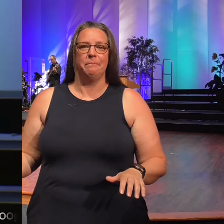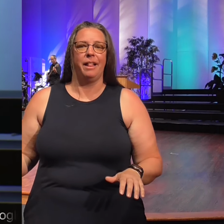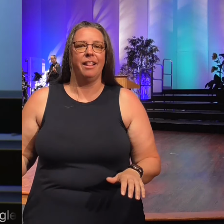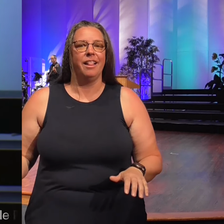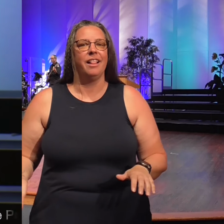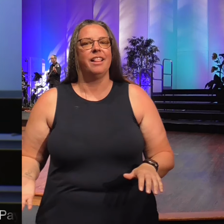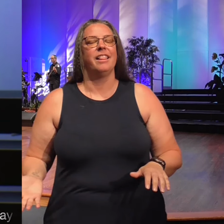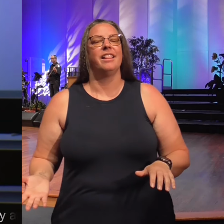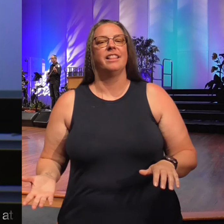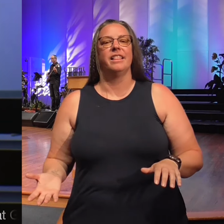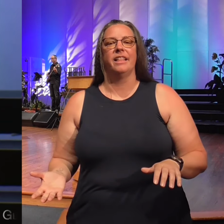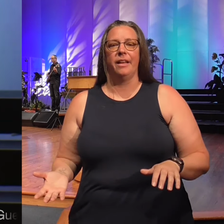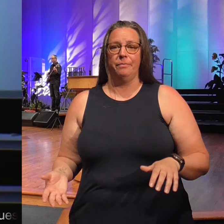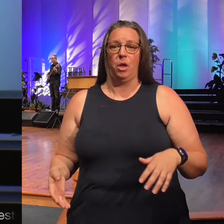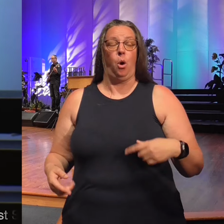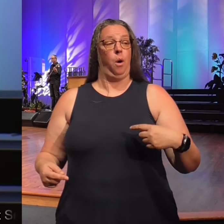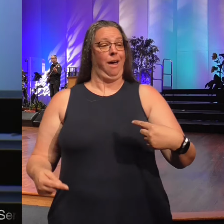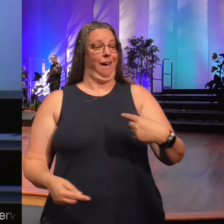Oh,